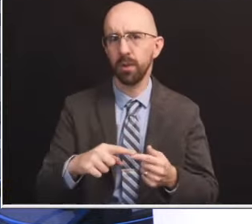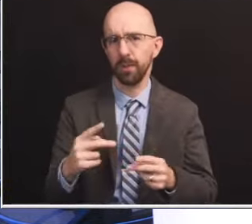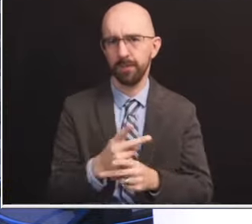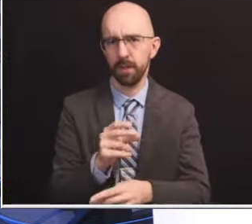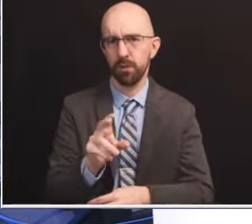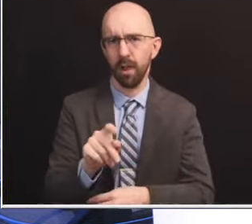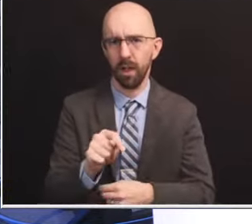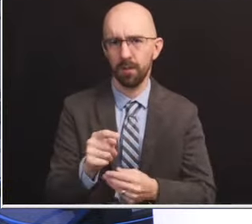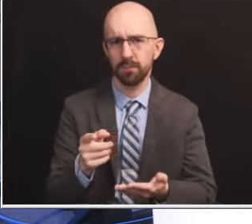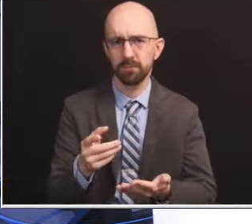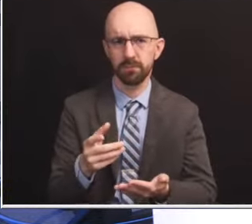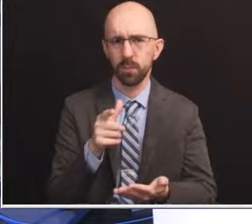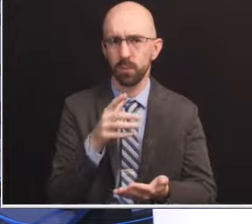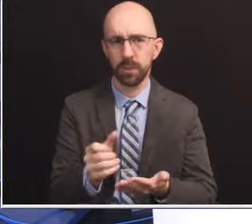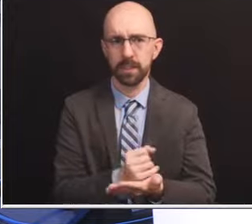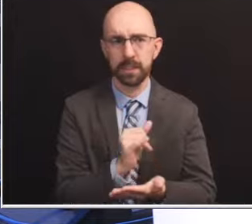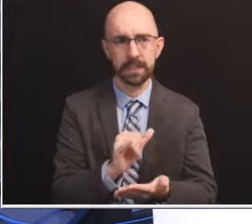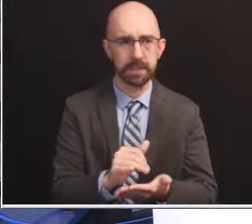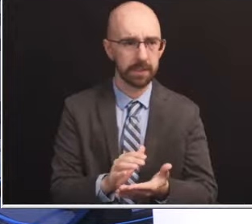to take this one?